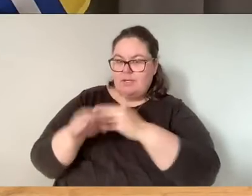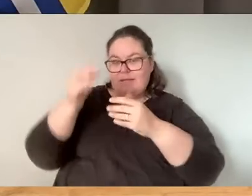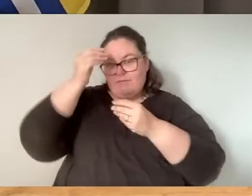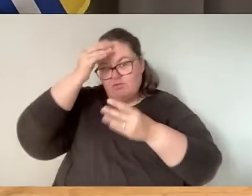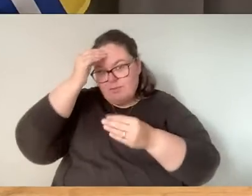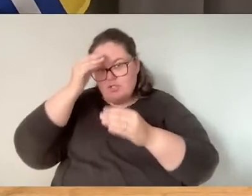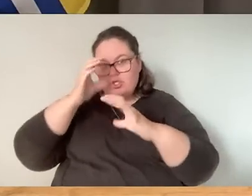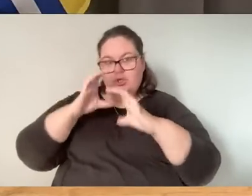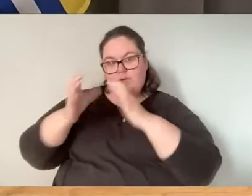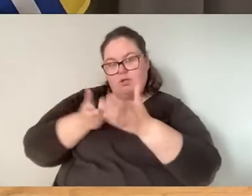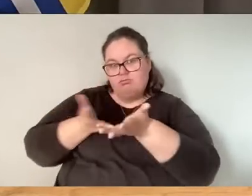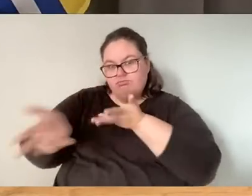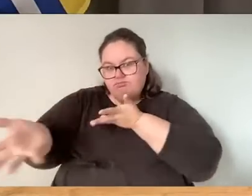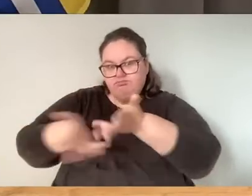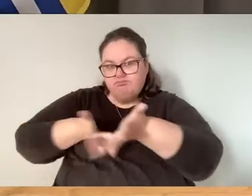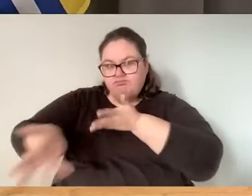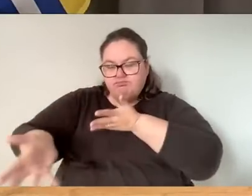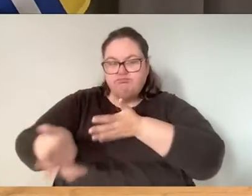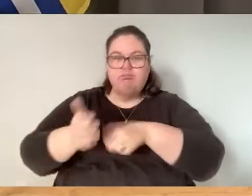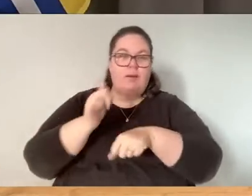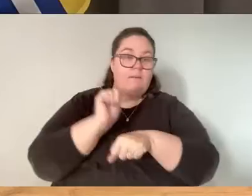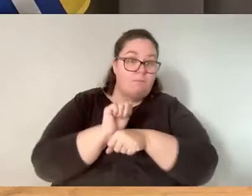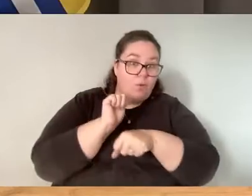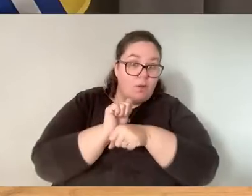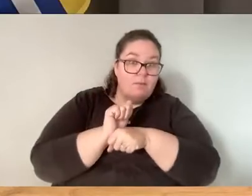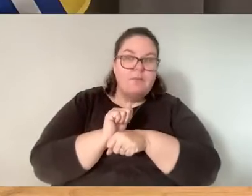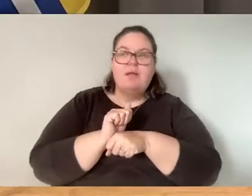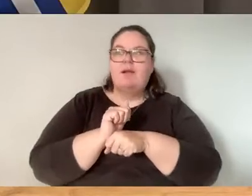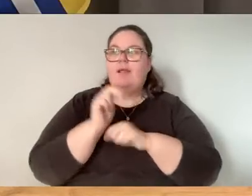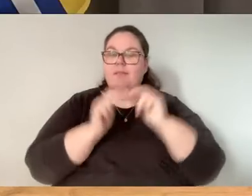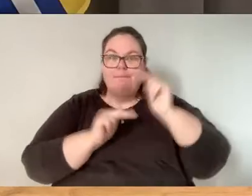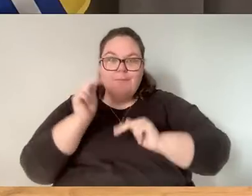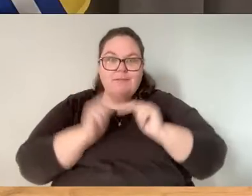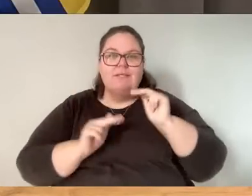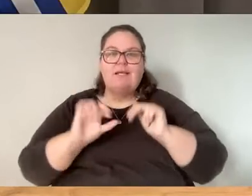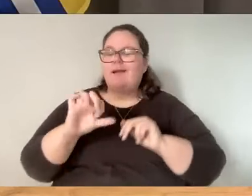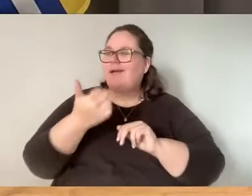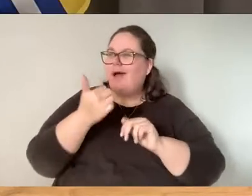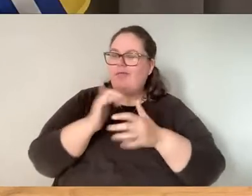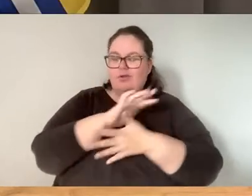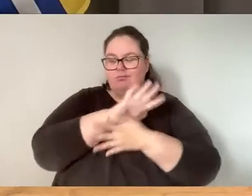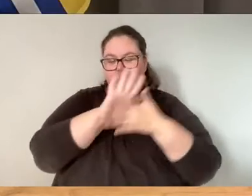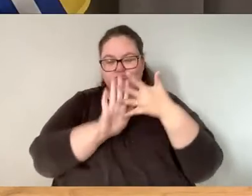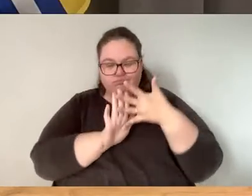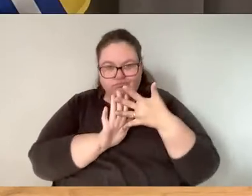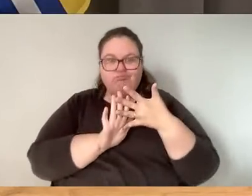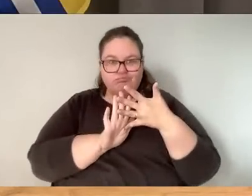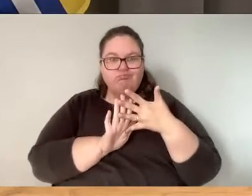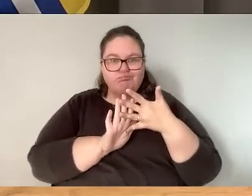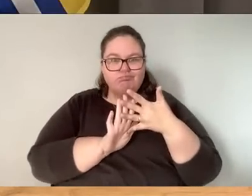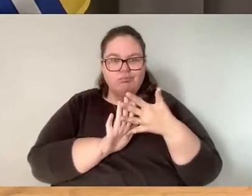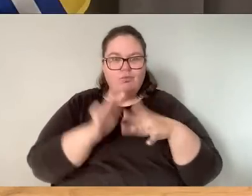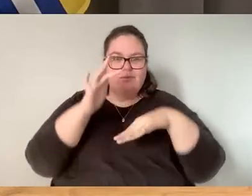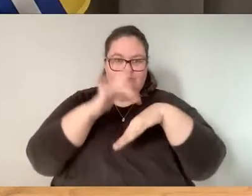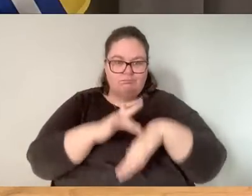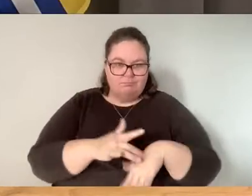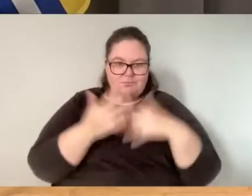communications, employment, and the built environment and other priority areas mentioned in the